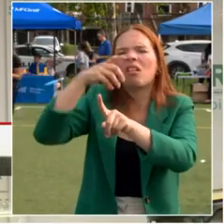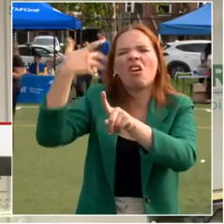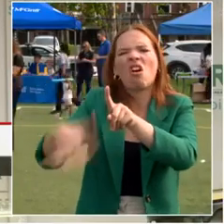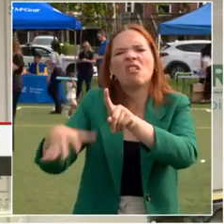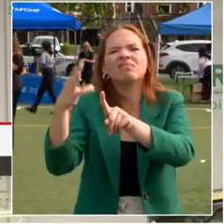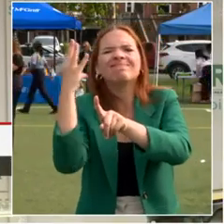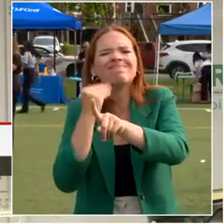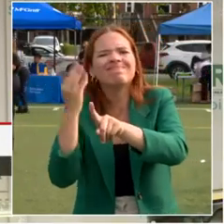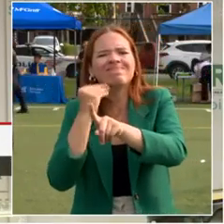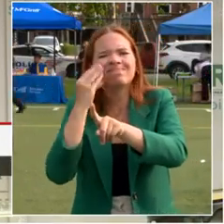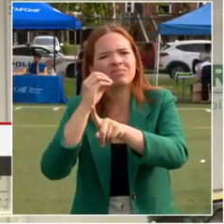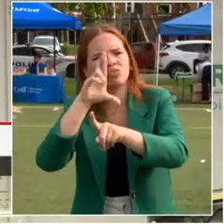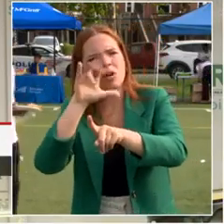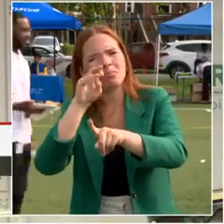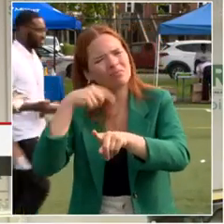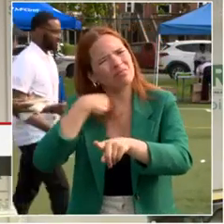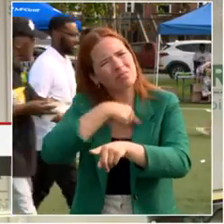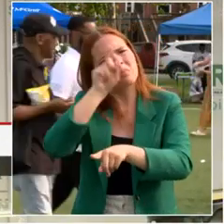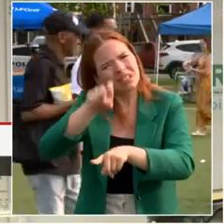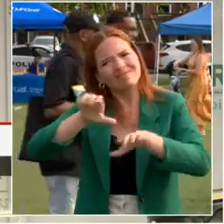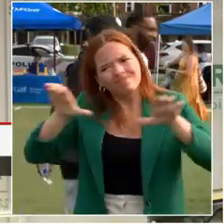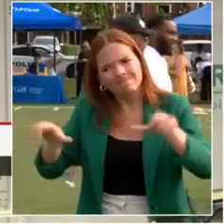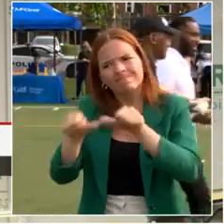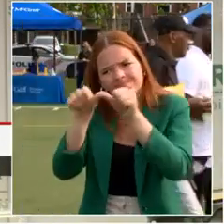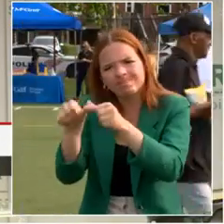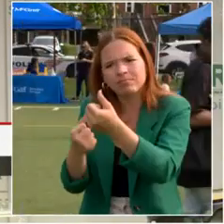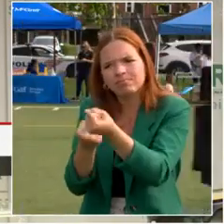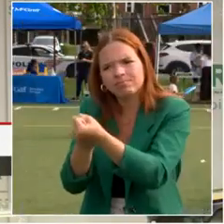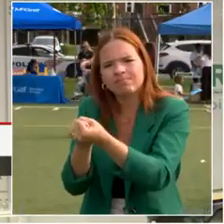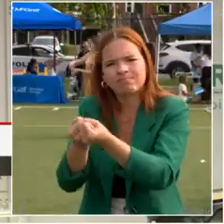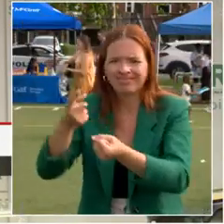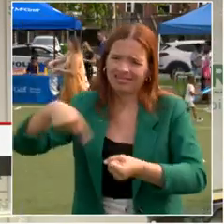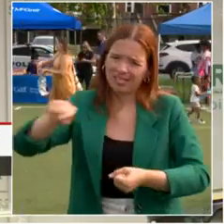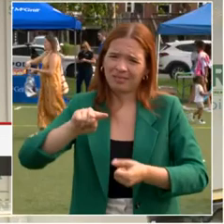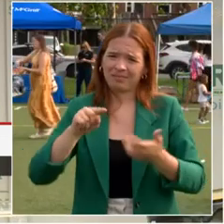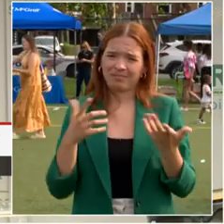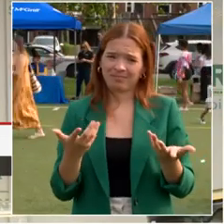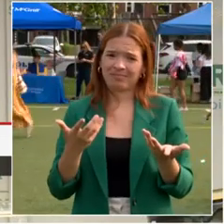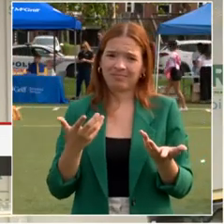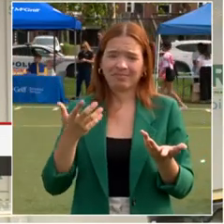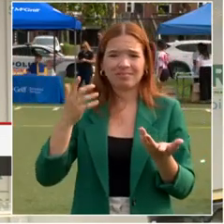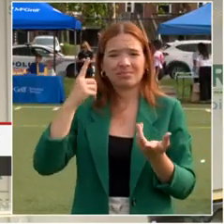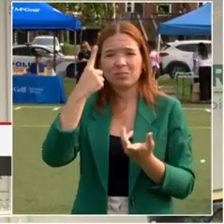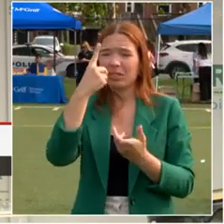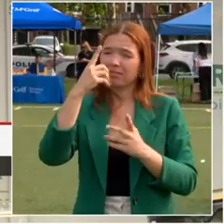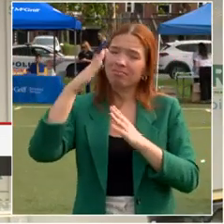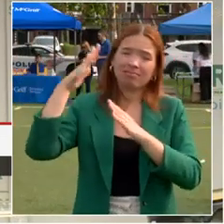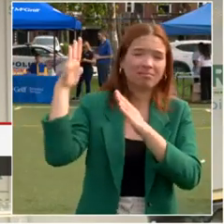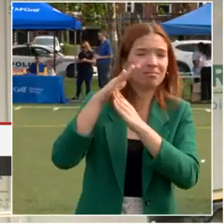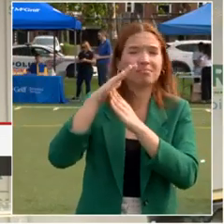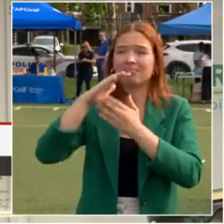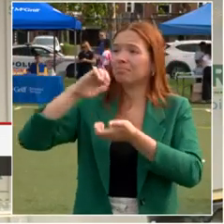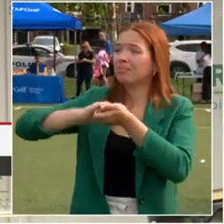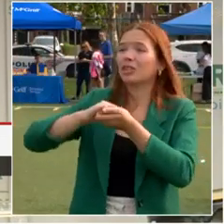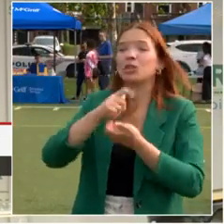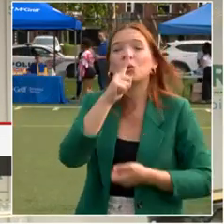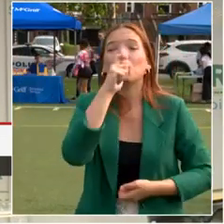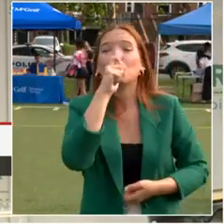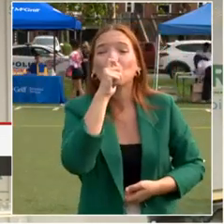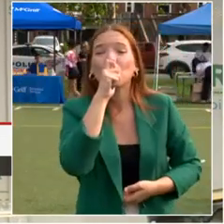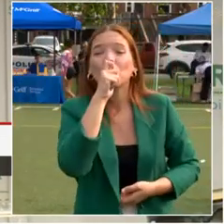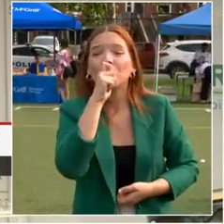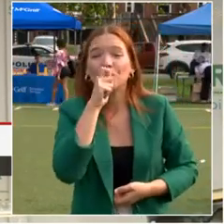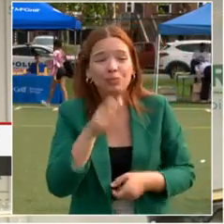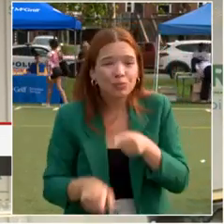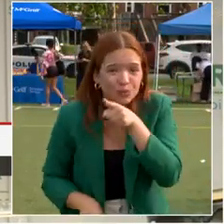no greater partner in this fight than you, the community. Our community is invaluable to